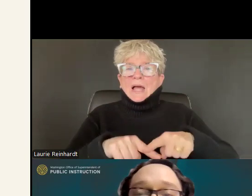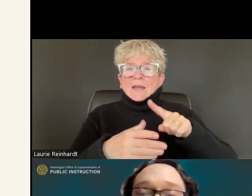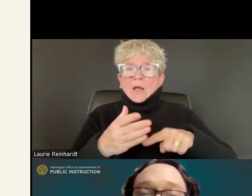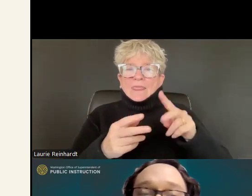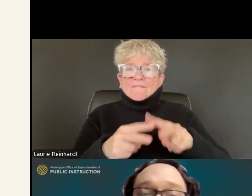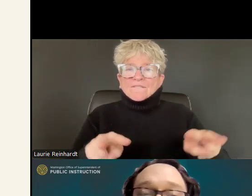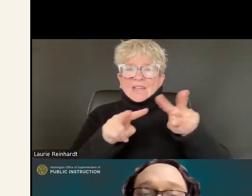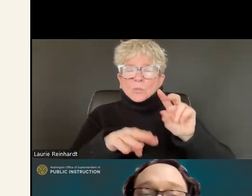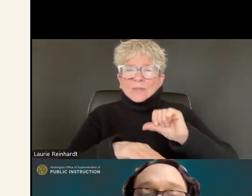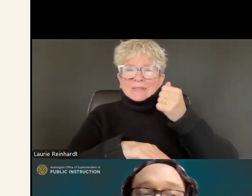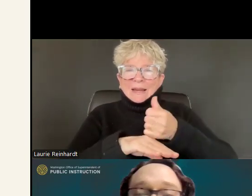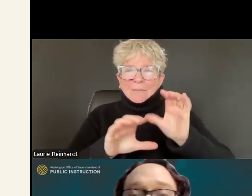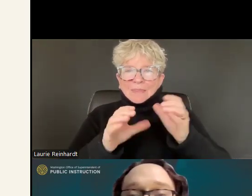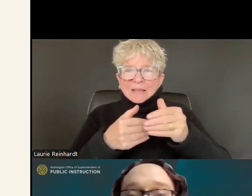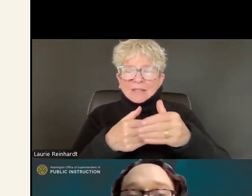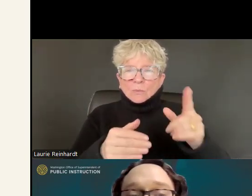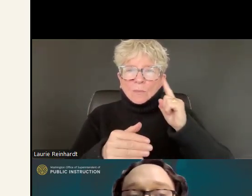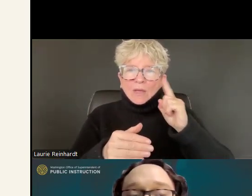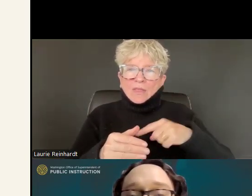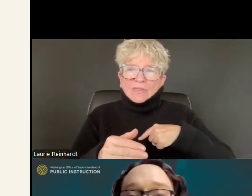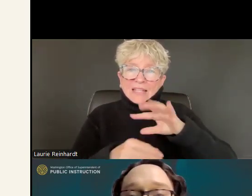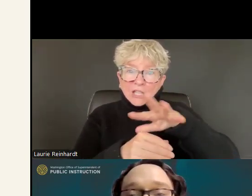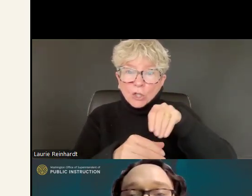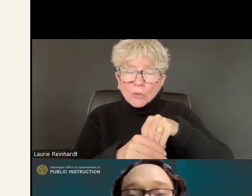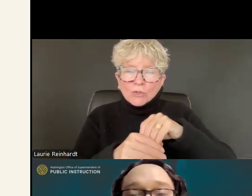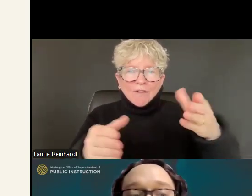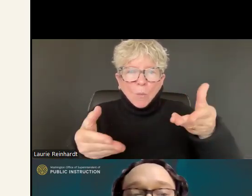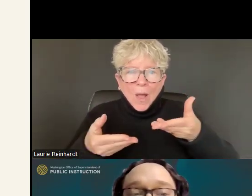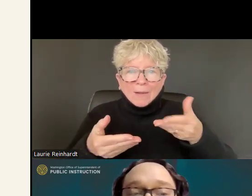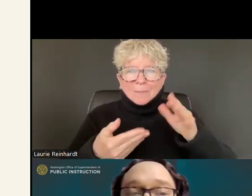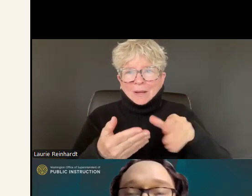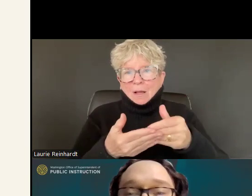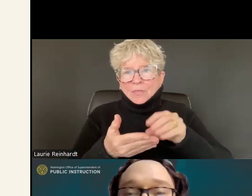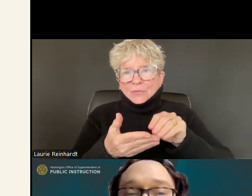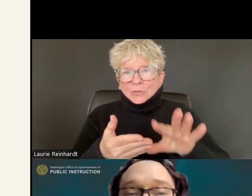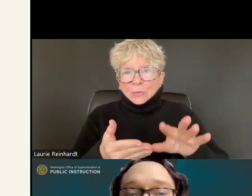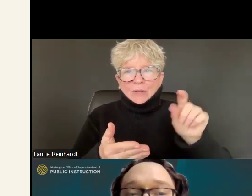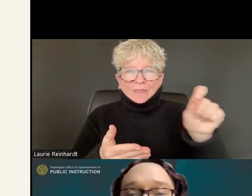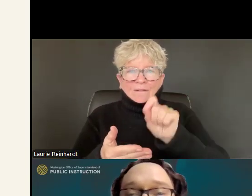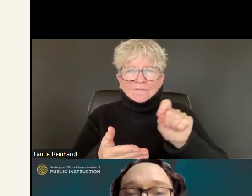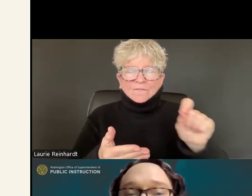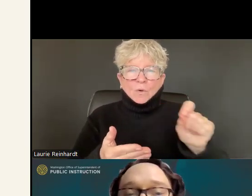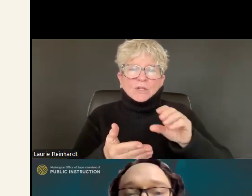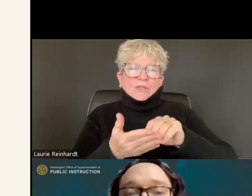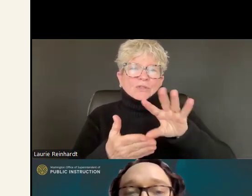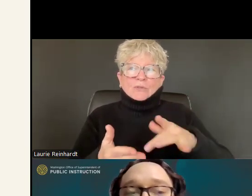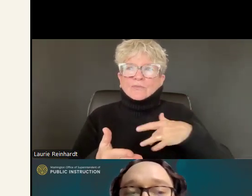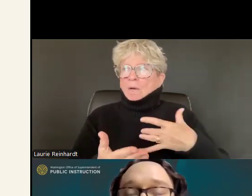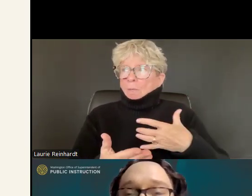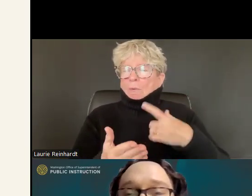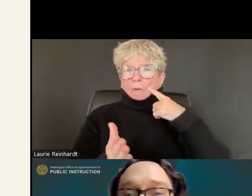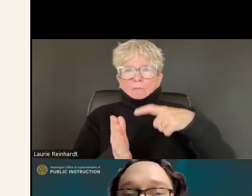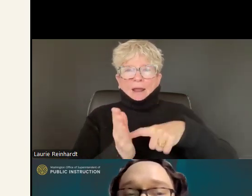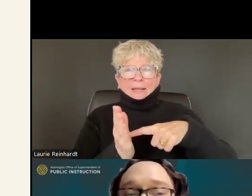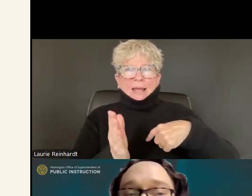an environment that is inclusive and welcoming to all students. As a result, students feel understood and recognized and begin